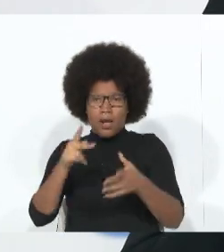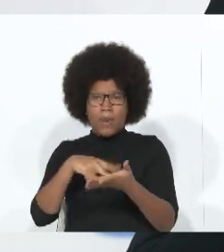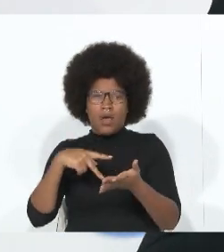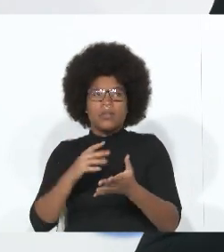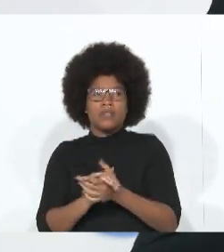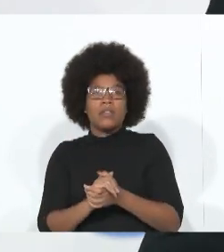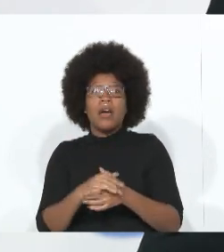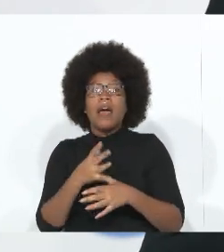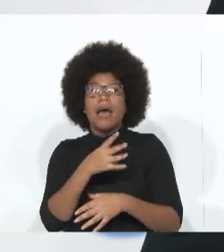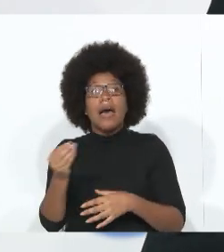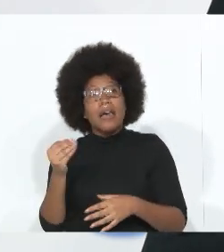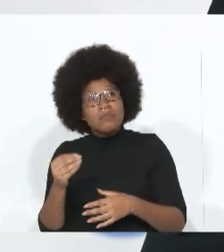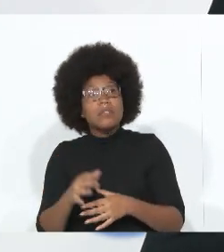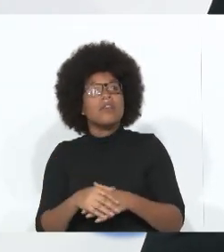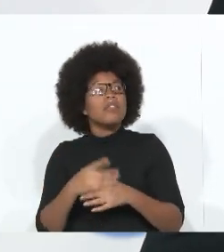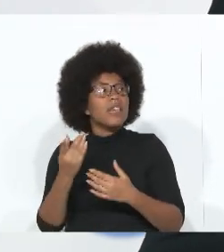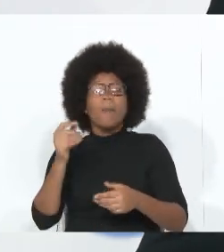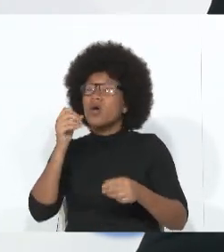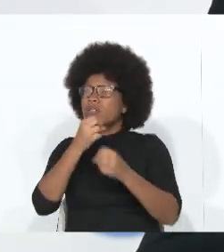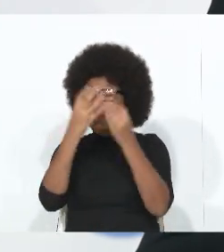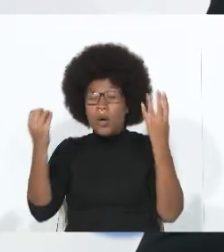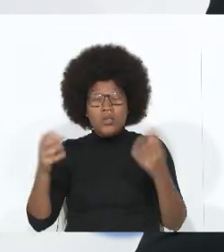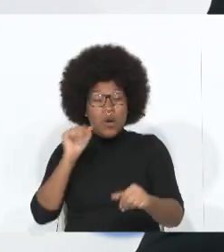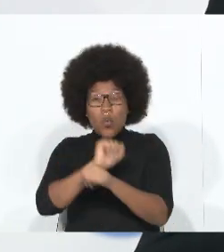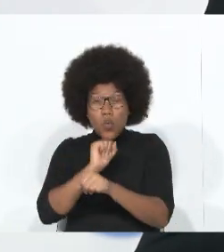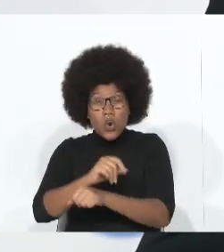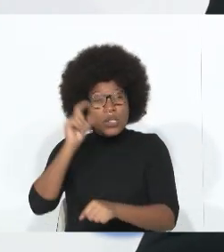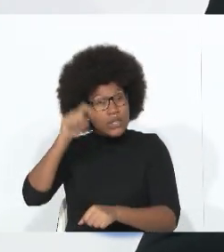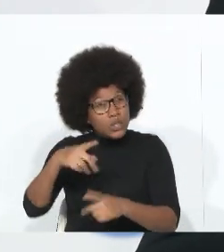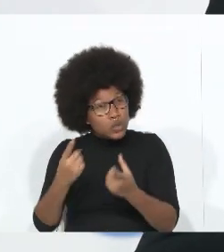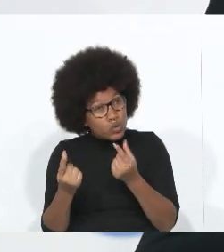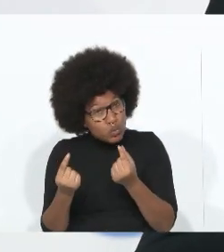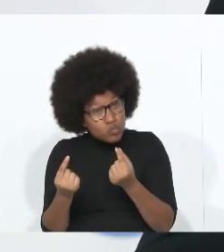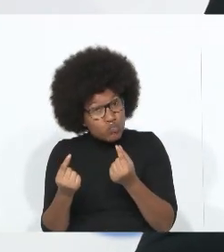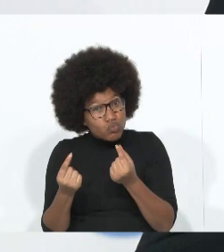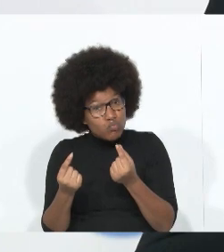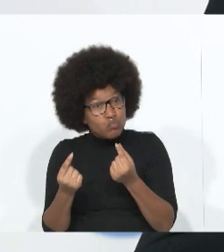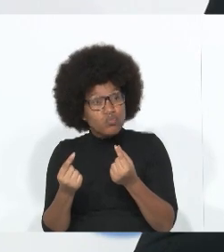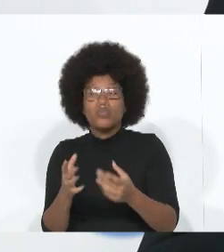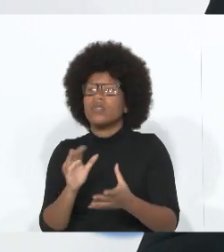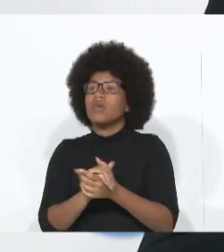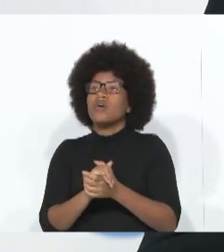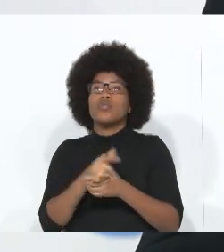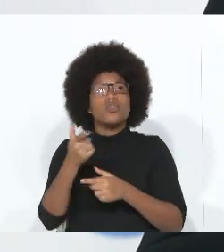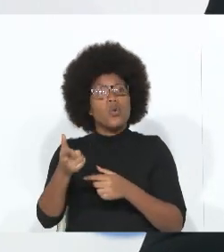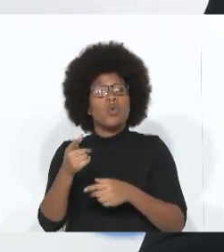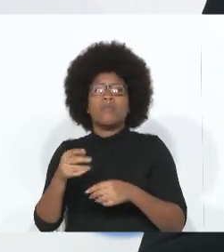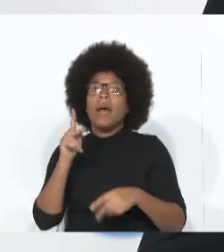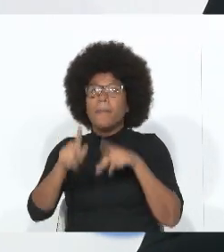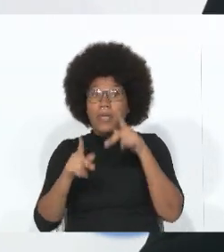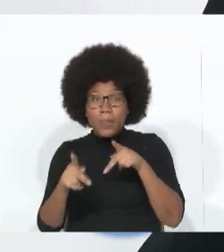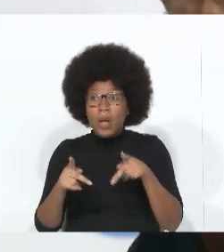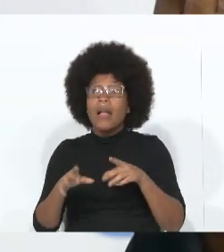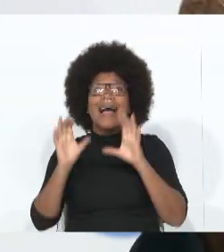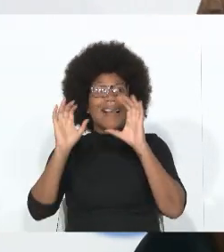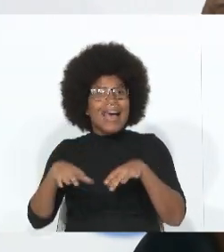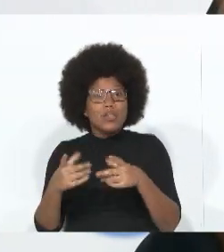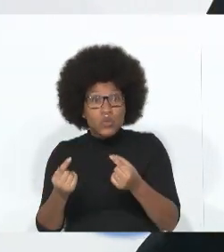the rigorous discipline that you get from people who are stage practitioners, who are able to do what you did,